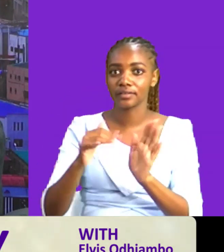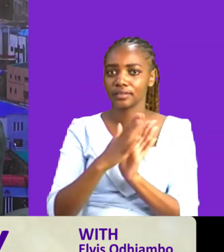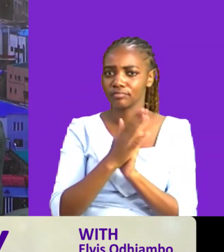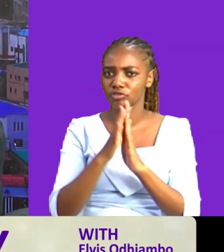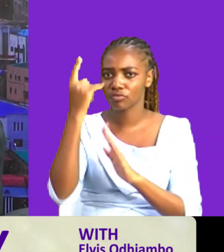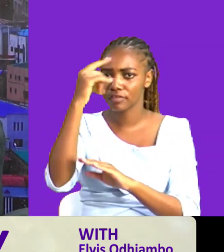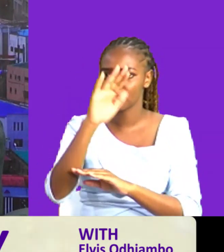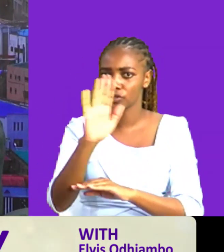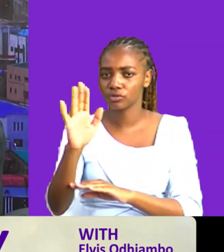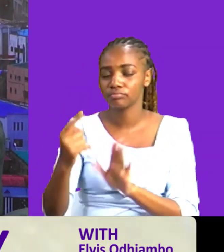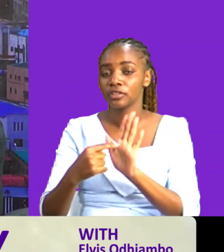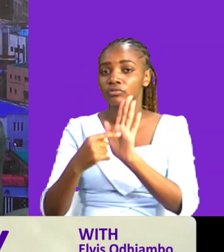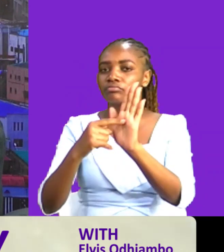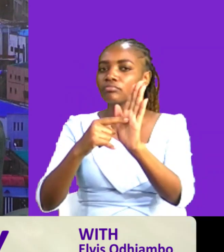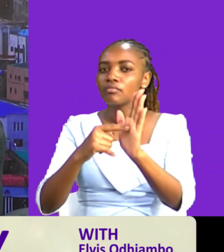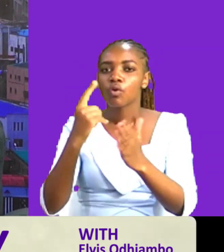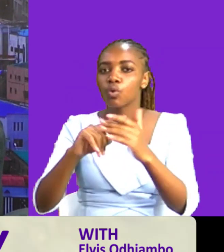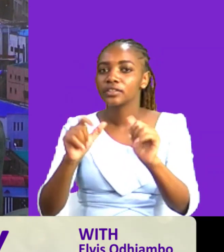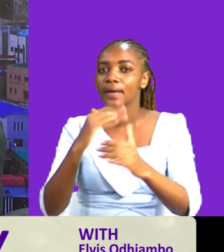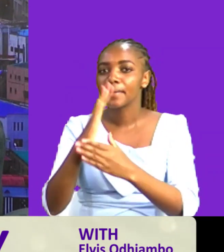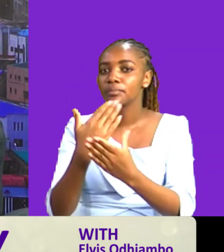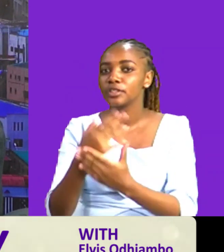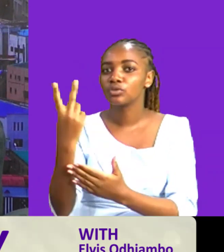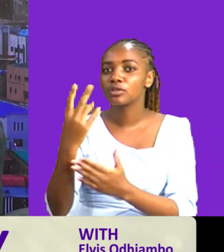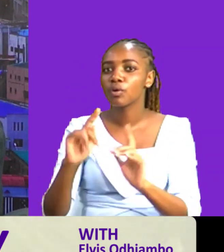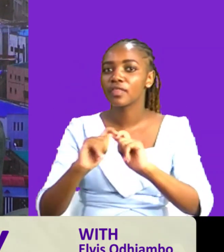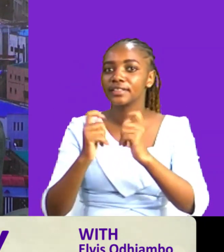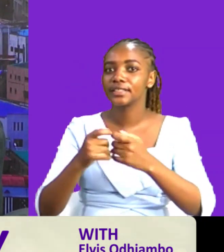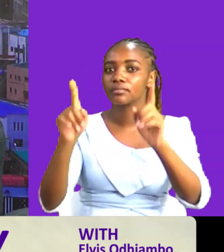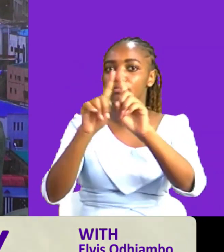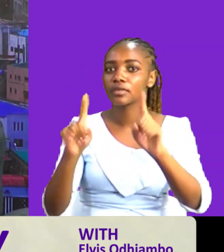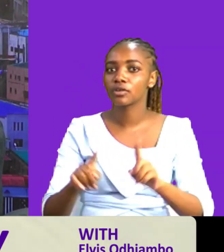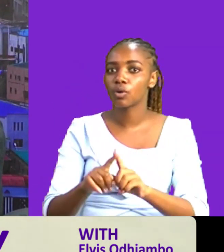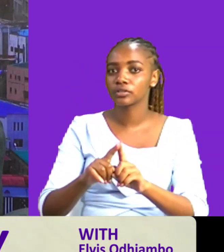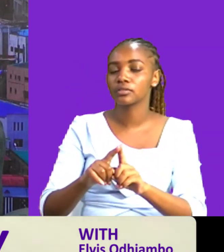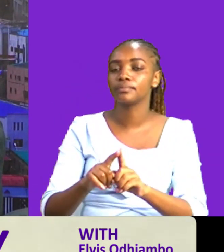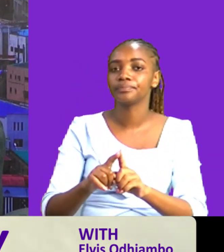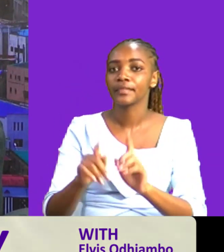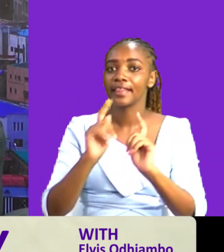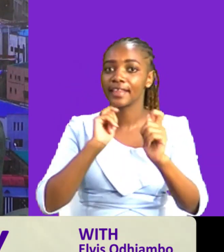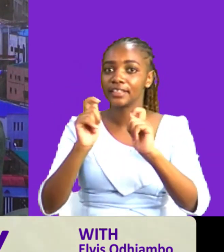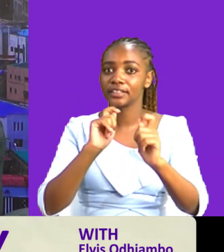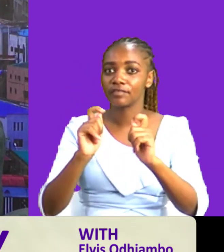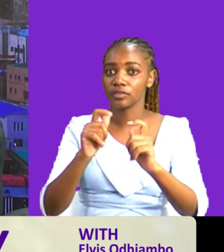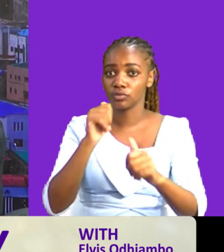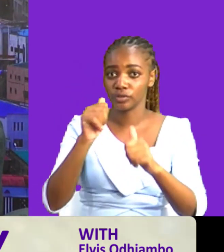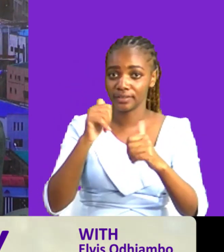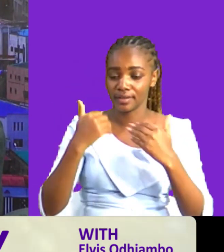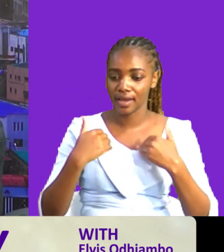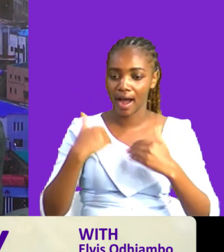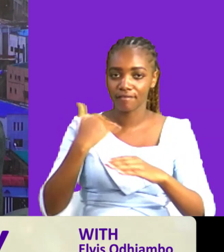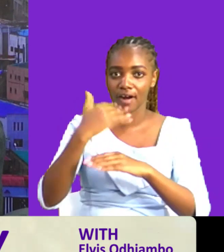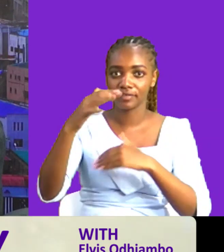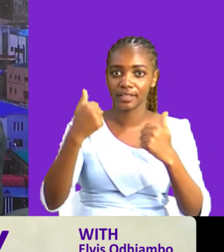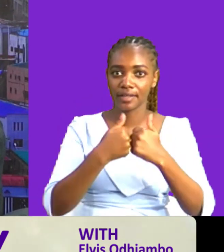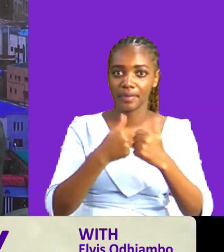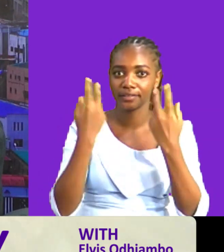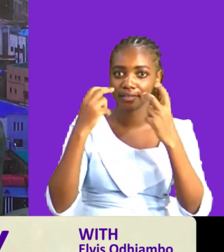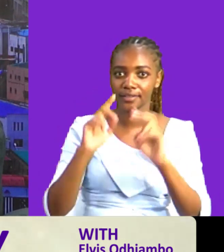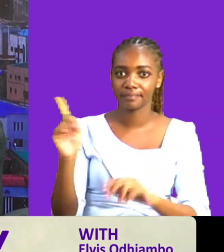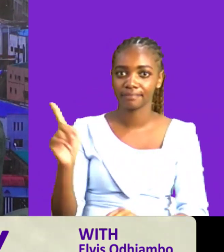how it panned out between the two teams over the weekend, as well as the explosive interview that Pep Guardiola had after the game. Take a look.